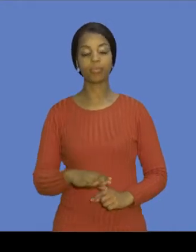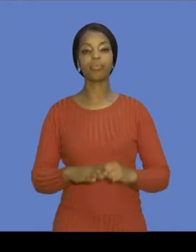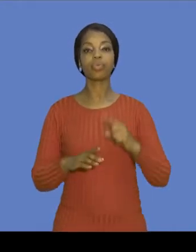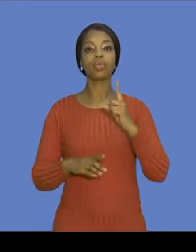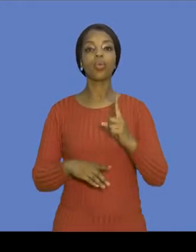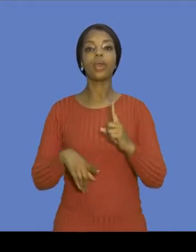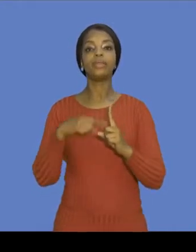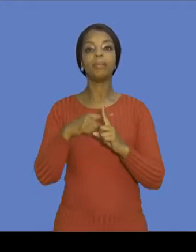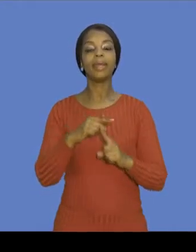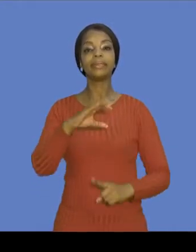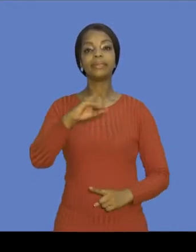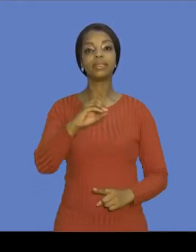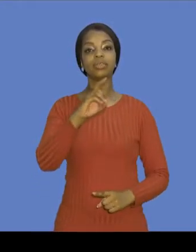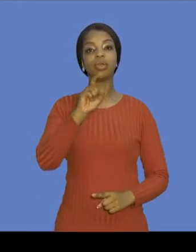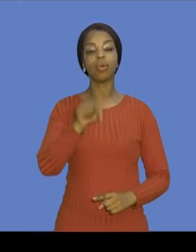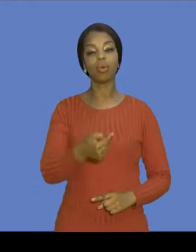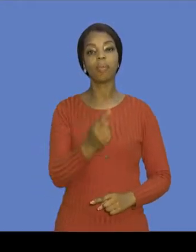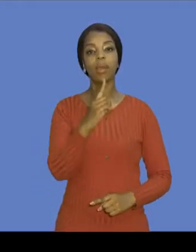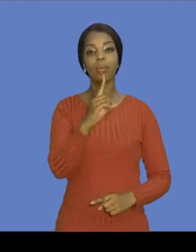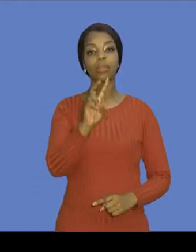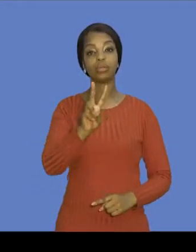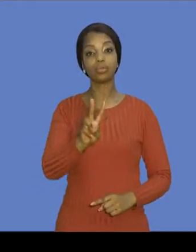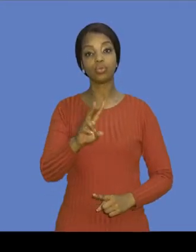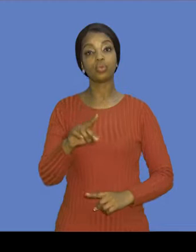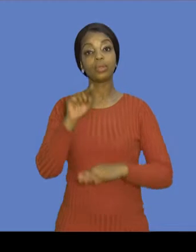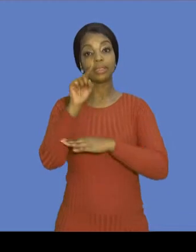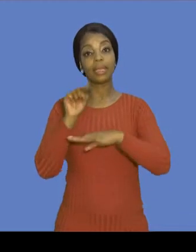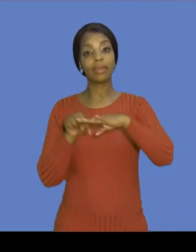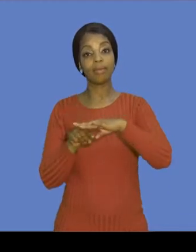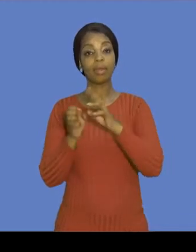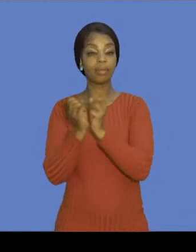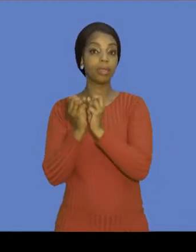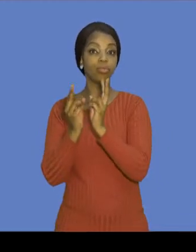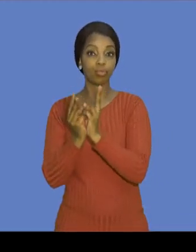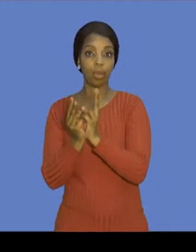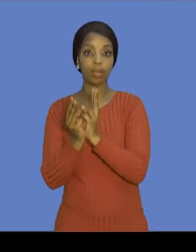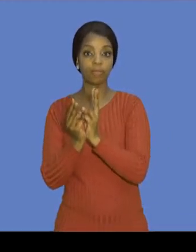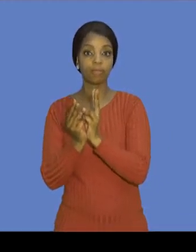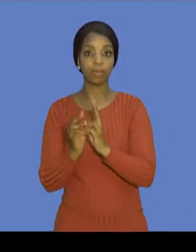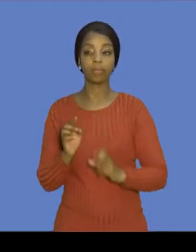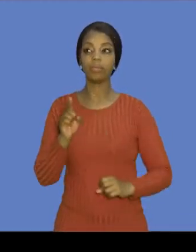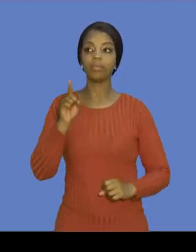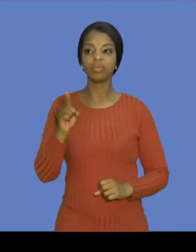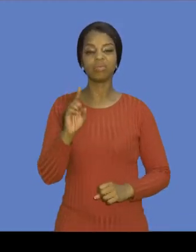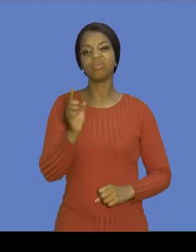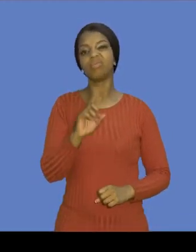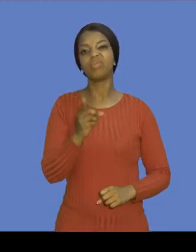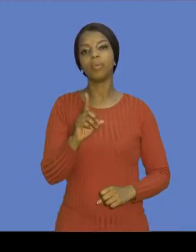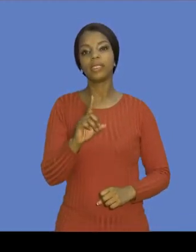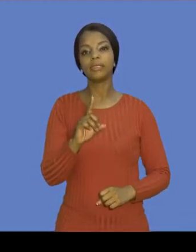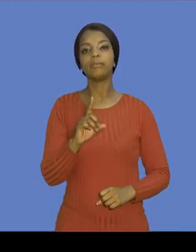plus 0.12 divided by 12, and this will be to